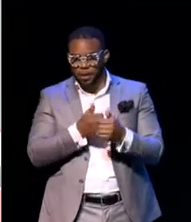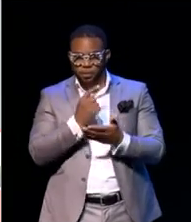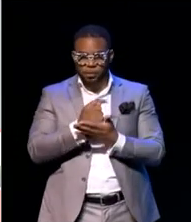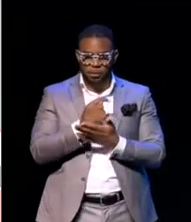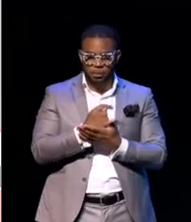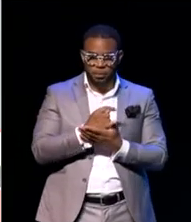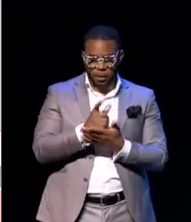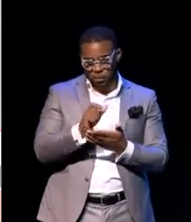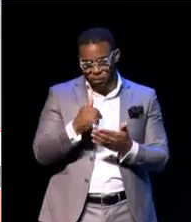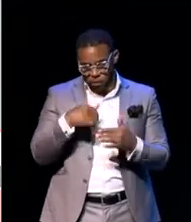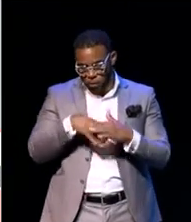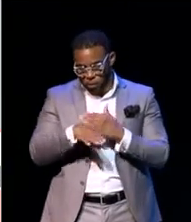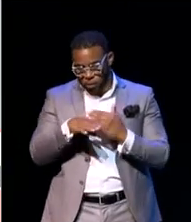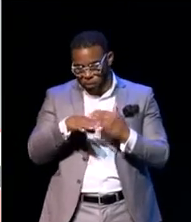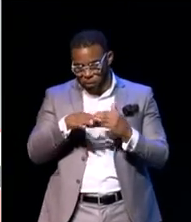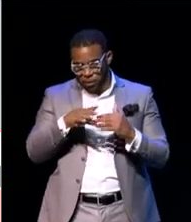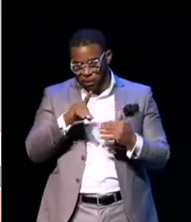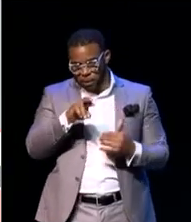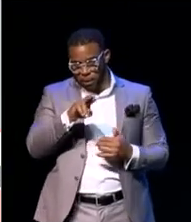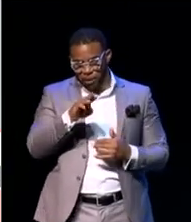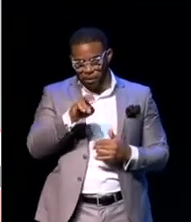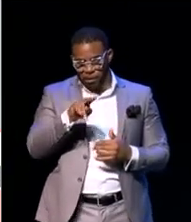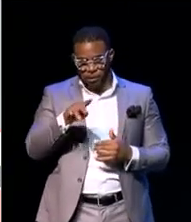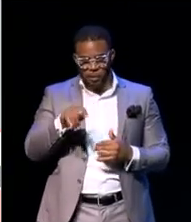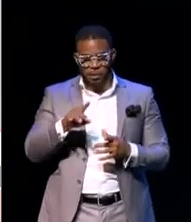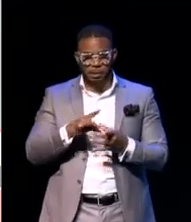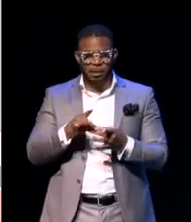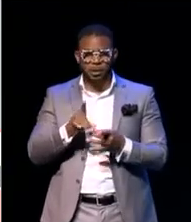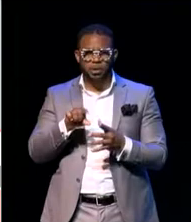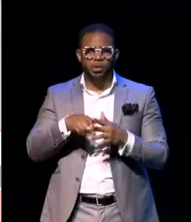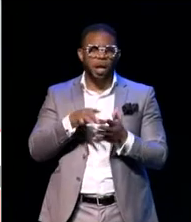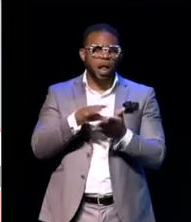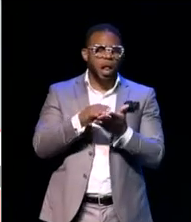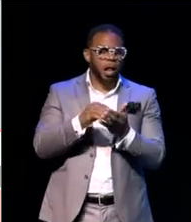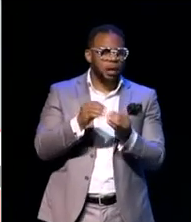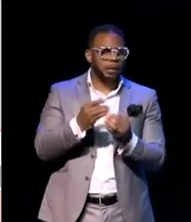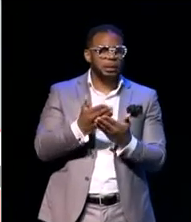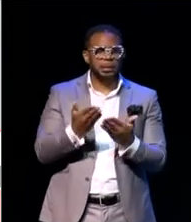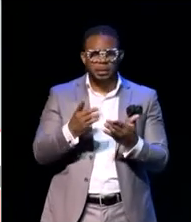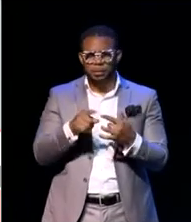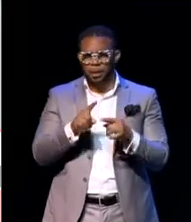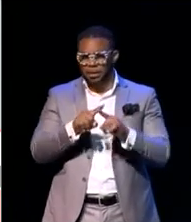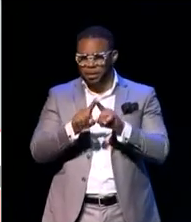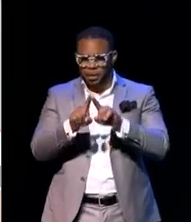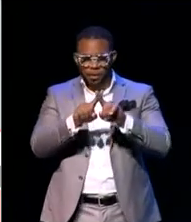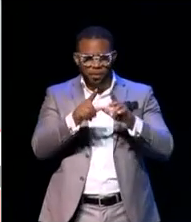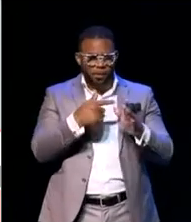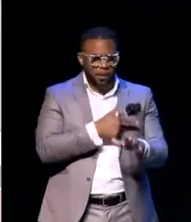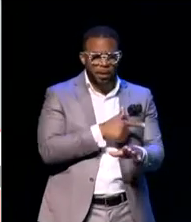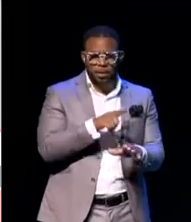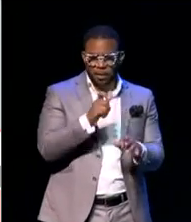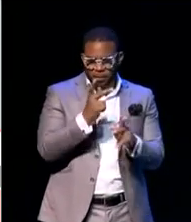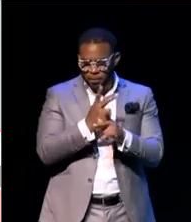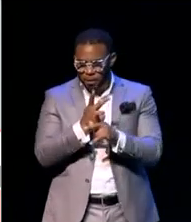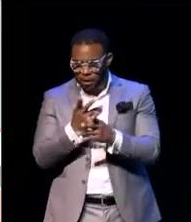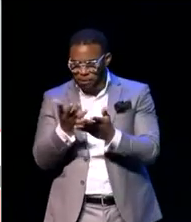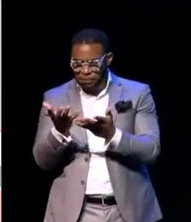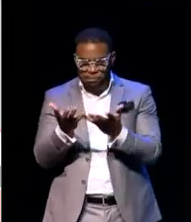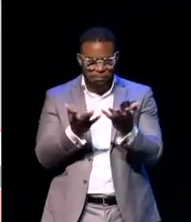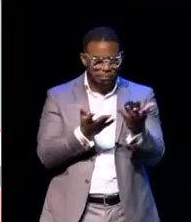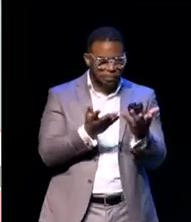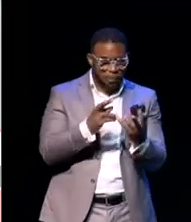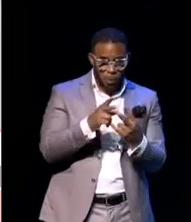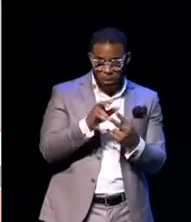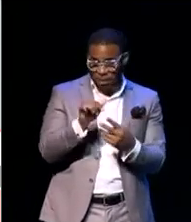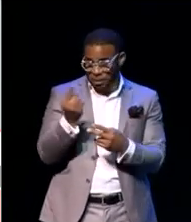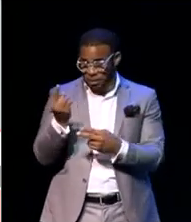treatment, as you go into it, as Dr. Nesbitt said, you start learning some things, and you've got to figure out